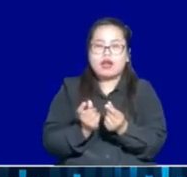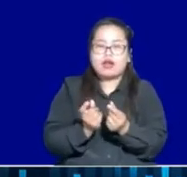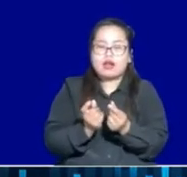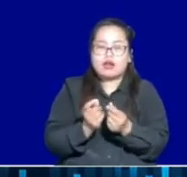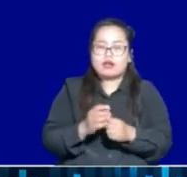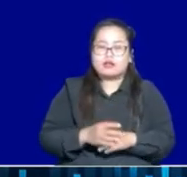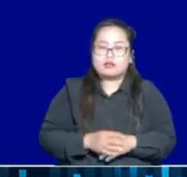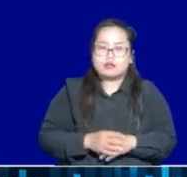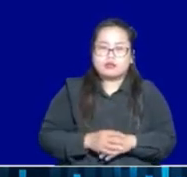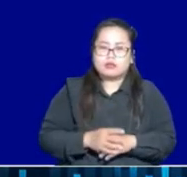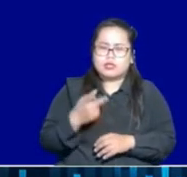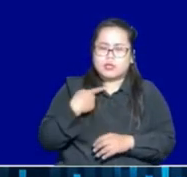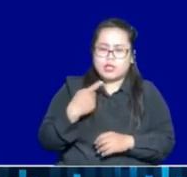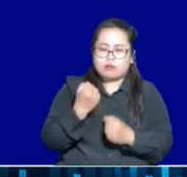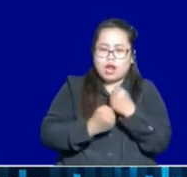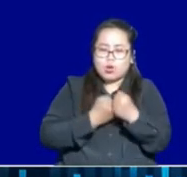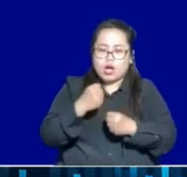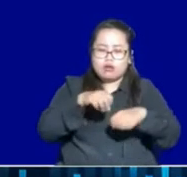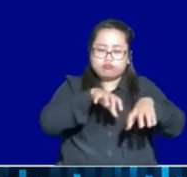are countries.